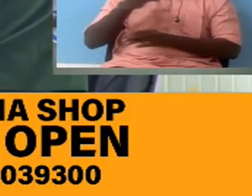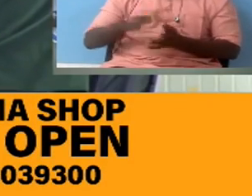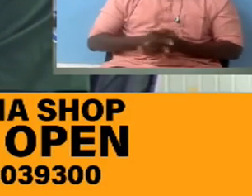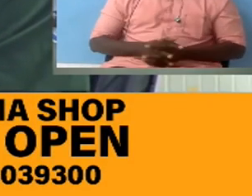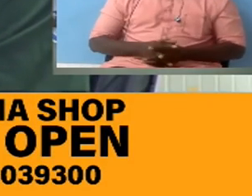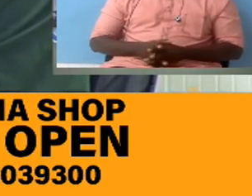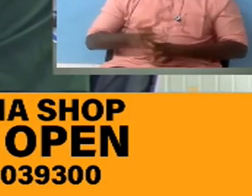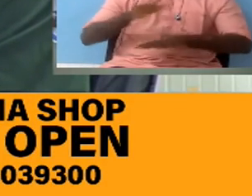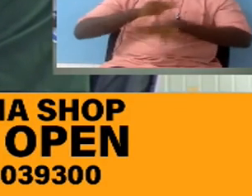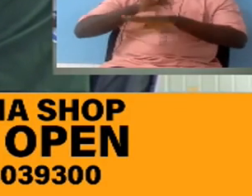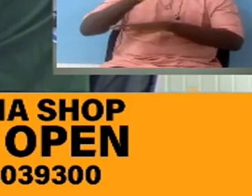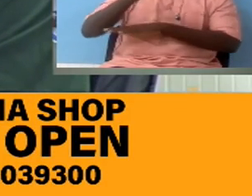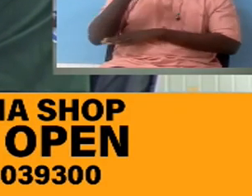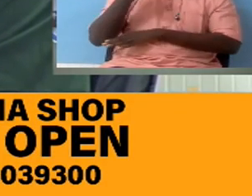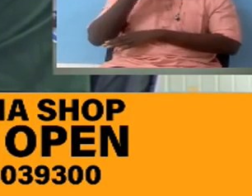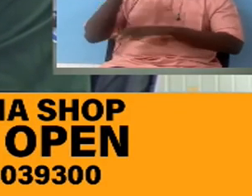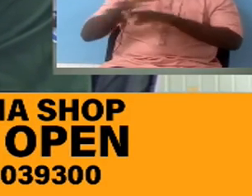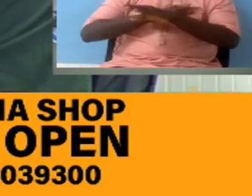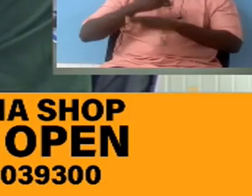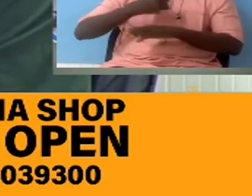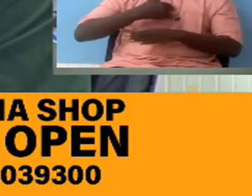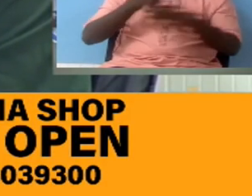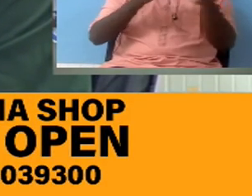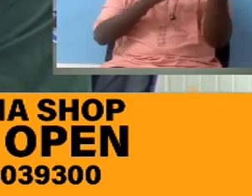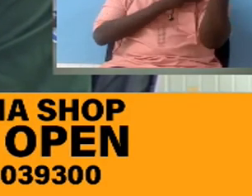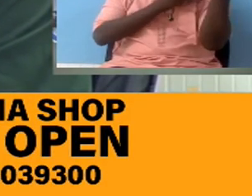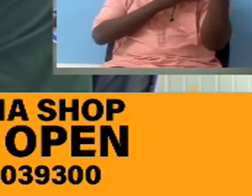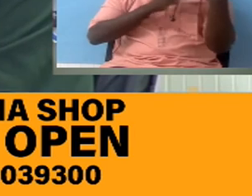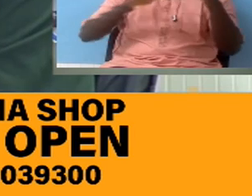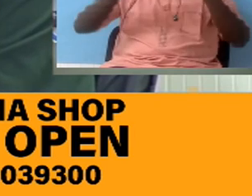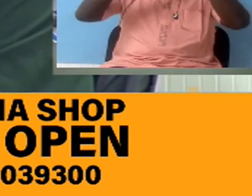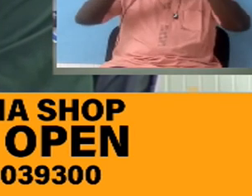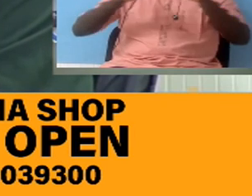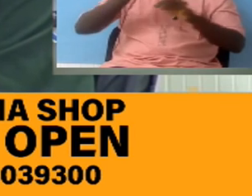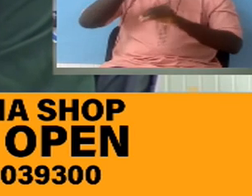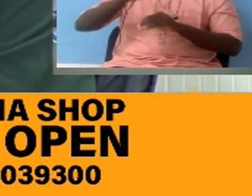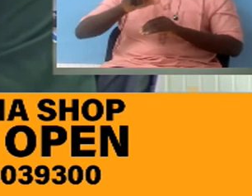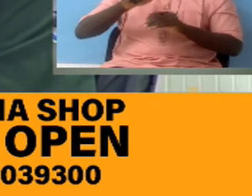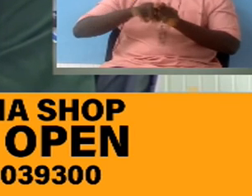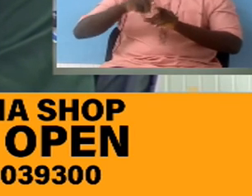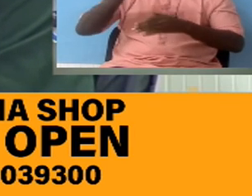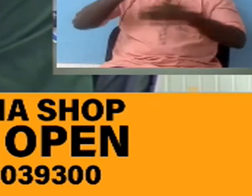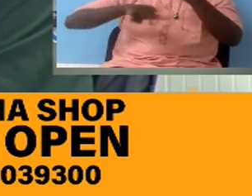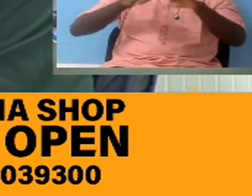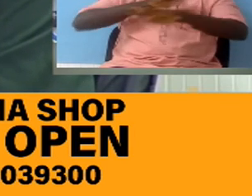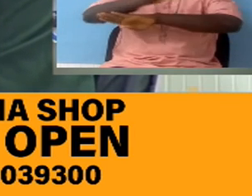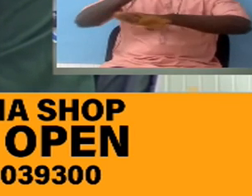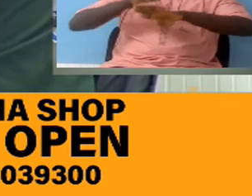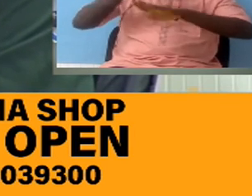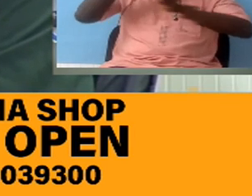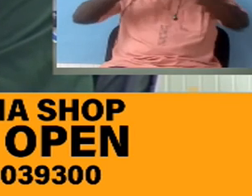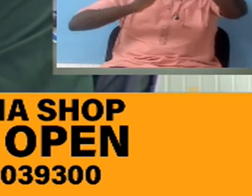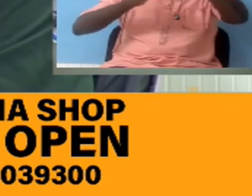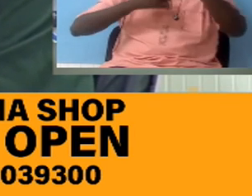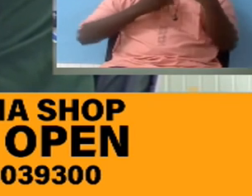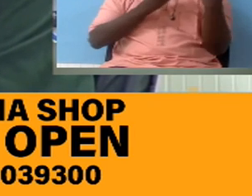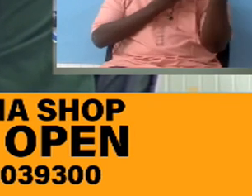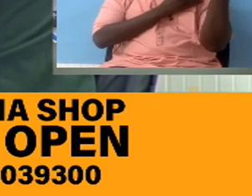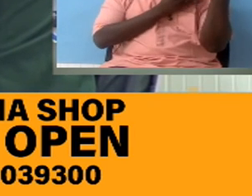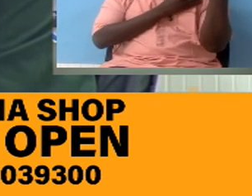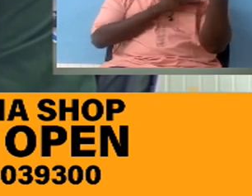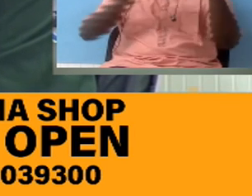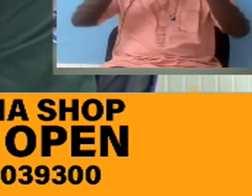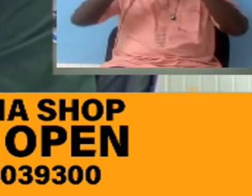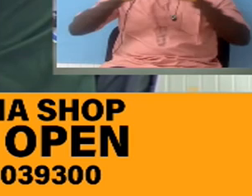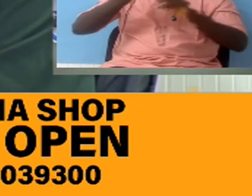that fateful day, I was the duty officer in the barracks. Bes bobu man ma nekkon duty ci barracks bi fofu.